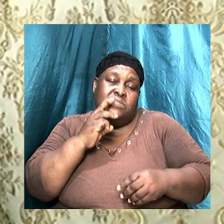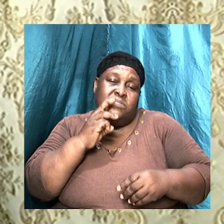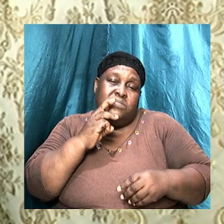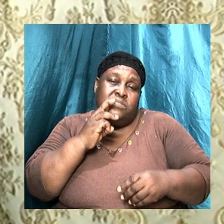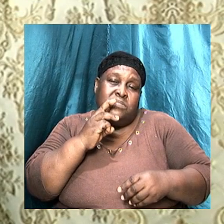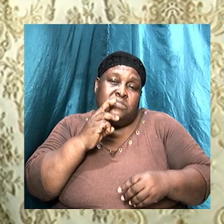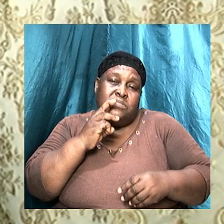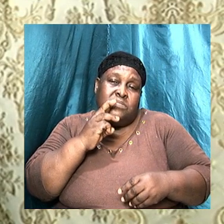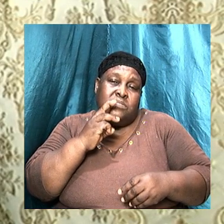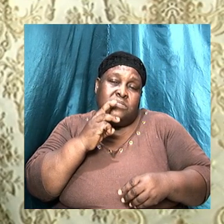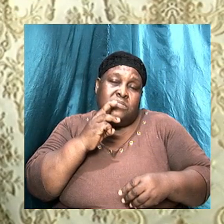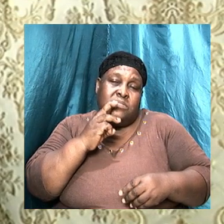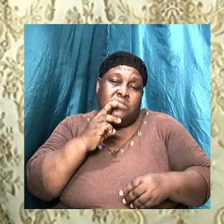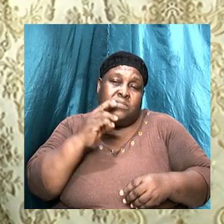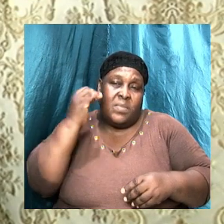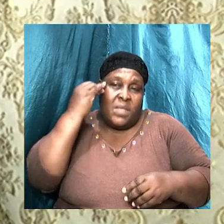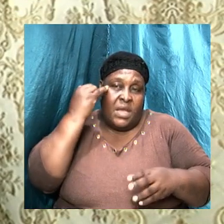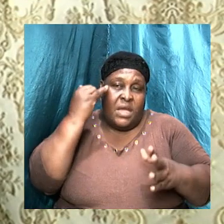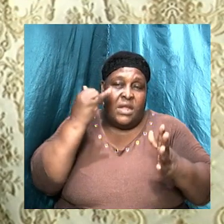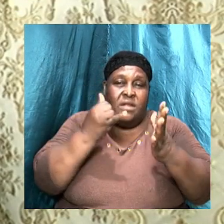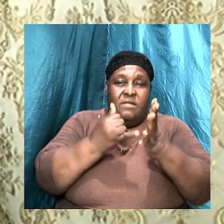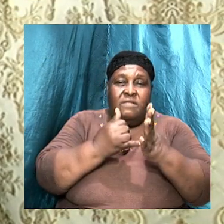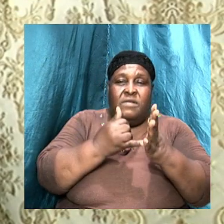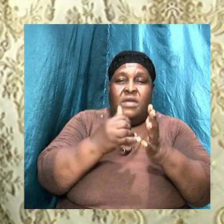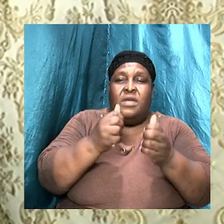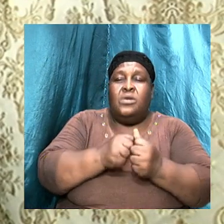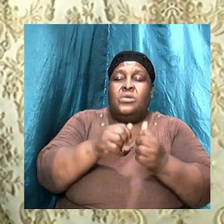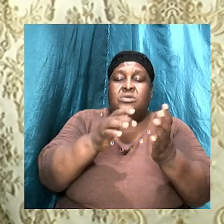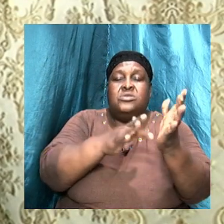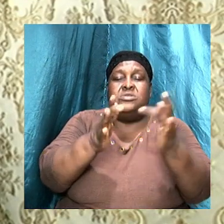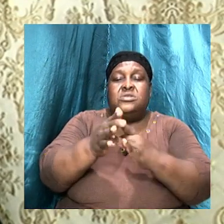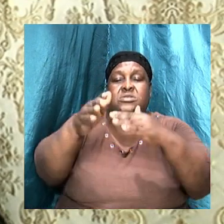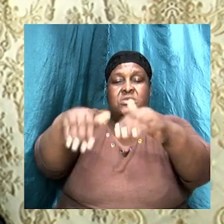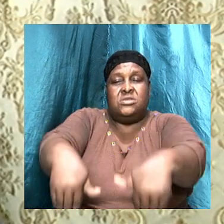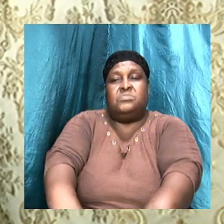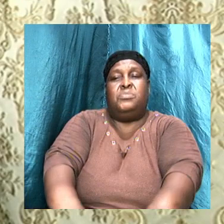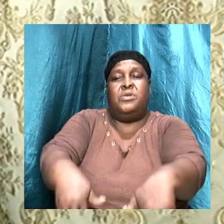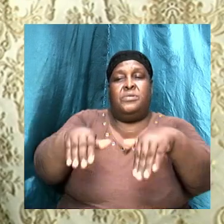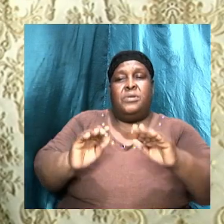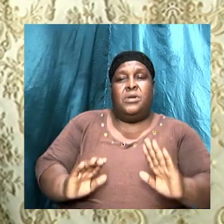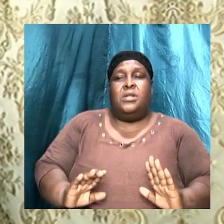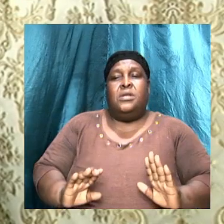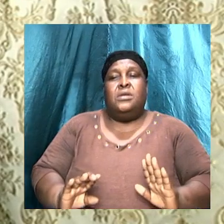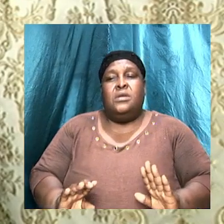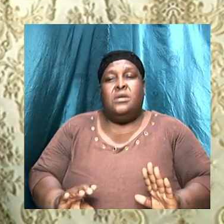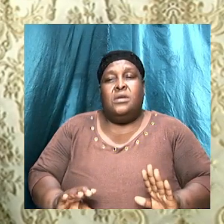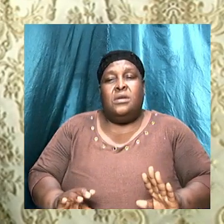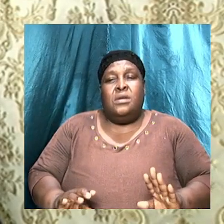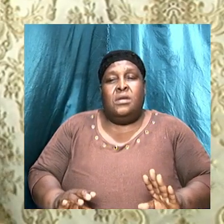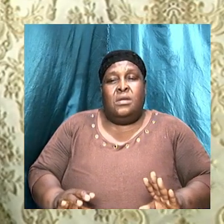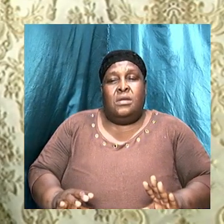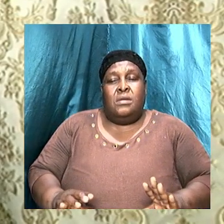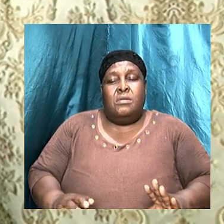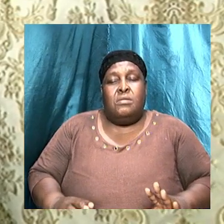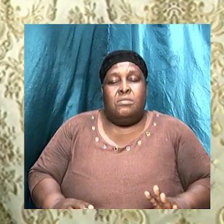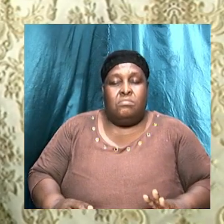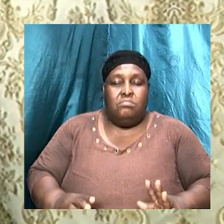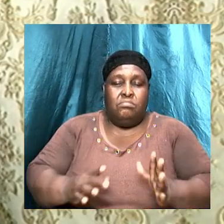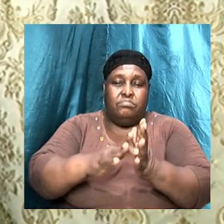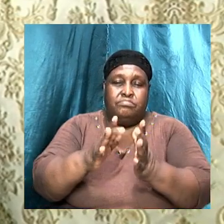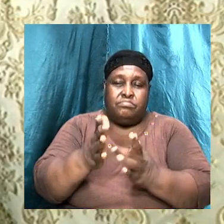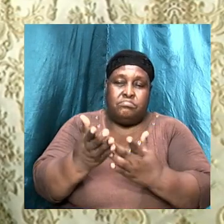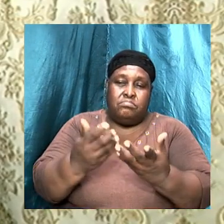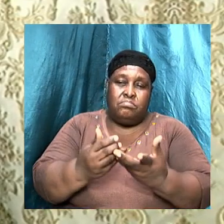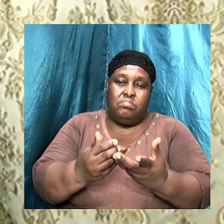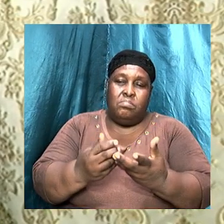identify with his burial. Colossians 2 verse 12, we said, Buried